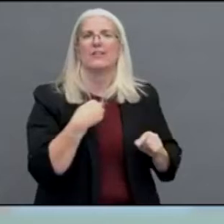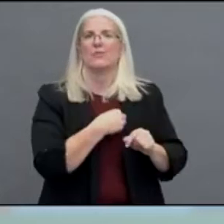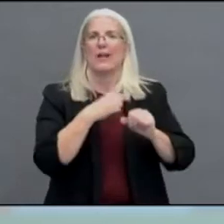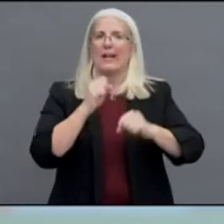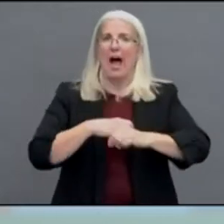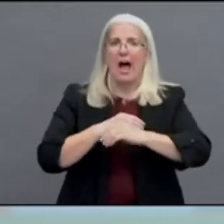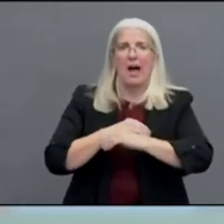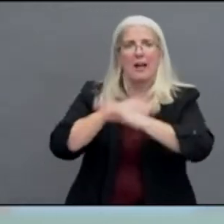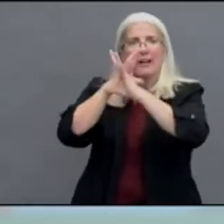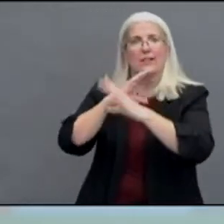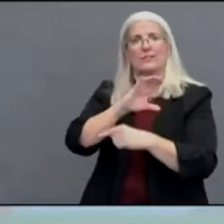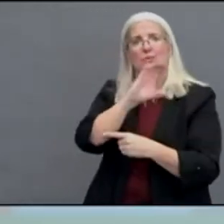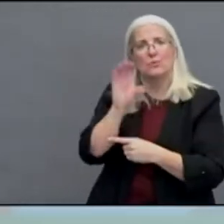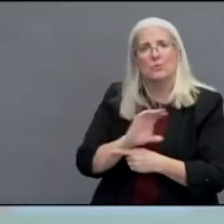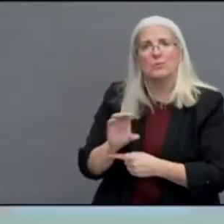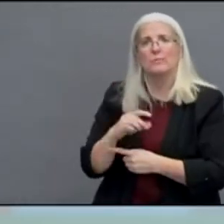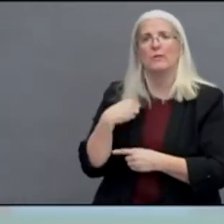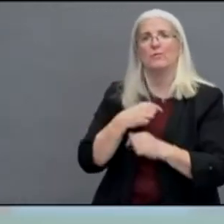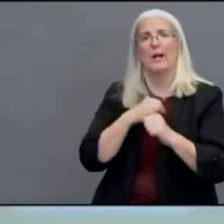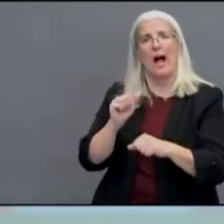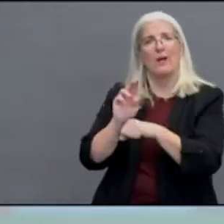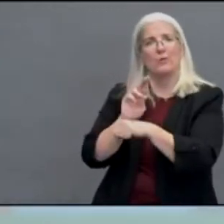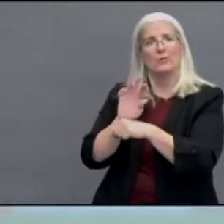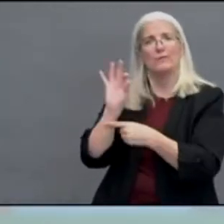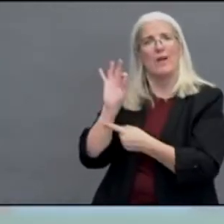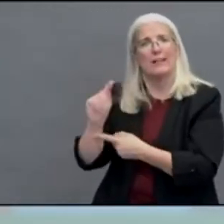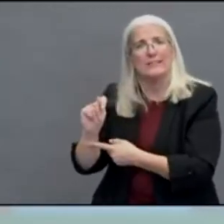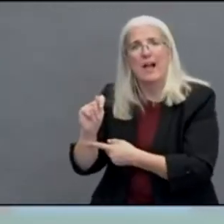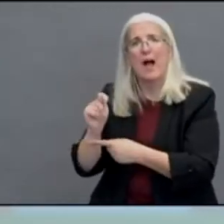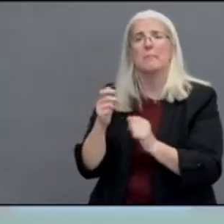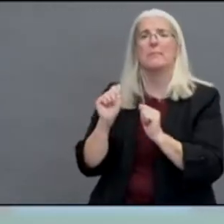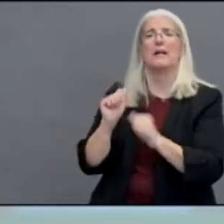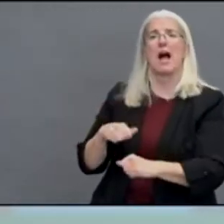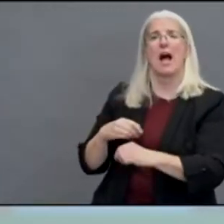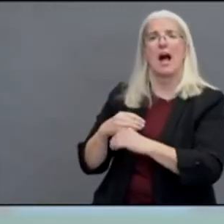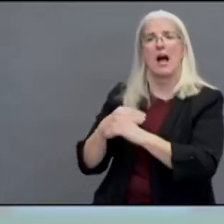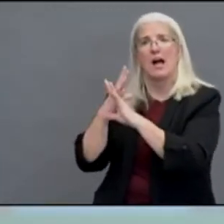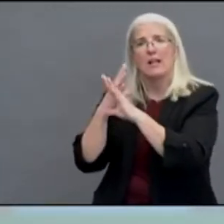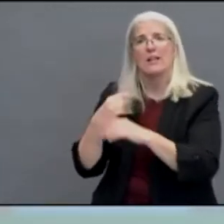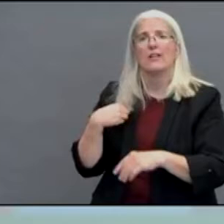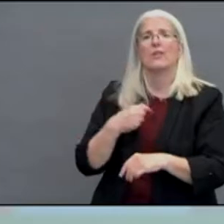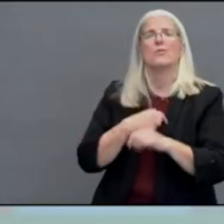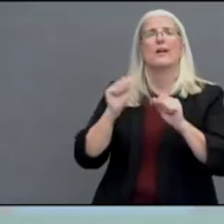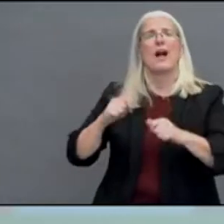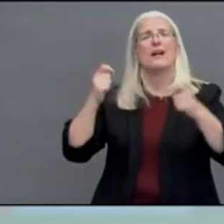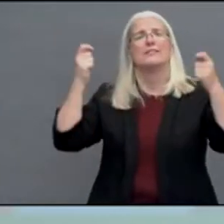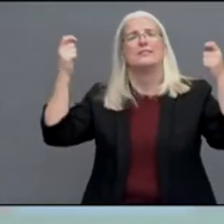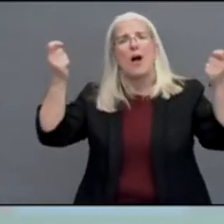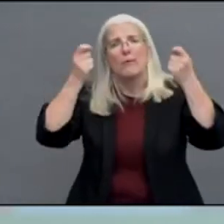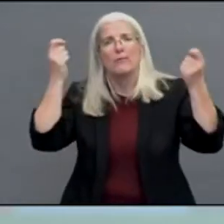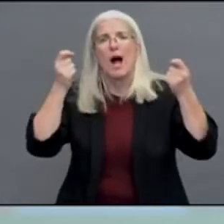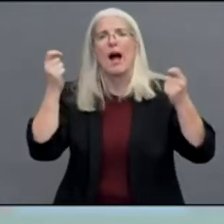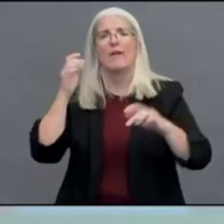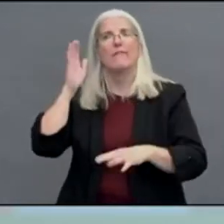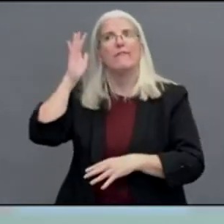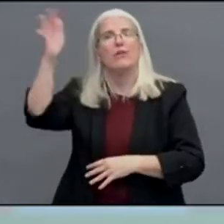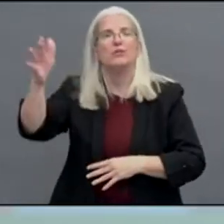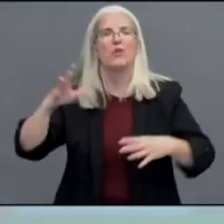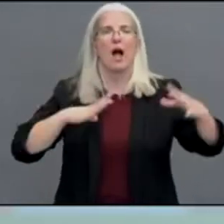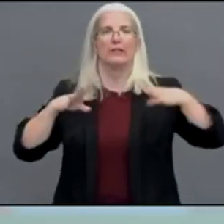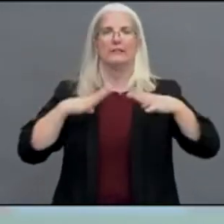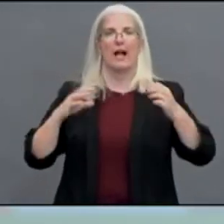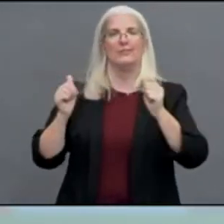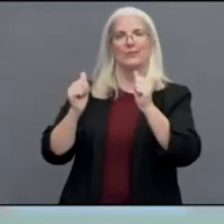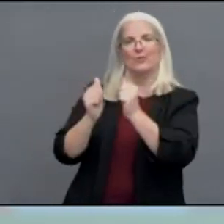those to make sure that again, we can celebrate the future birthdays, our holidays, any special events, to make sure